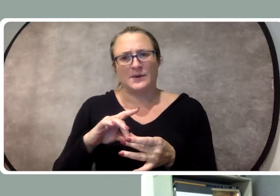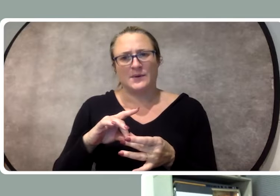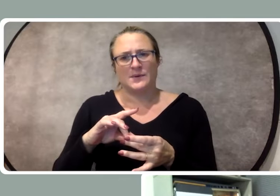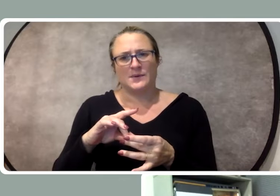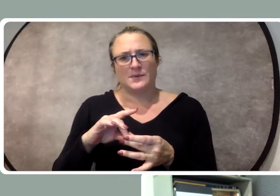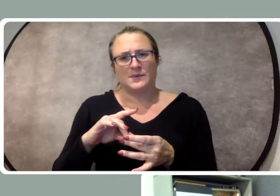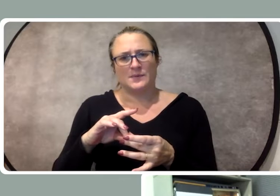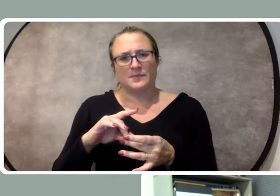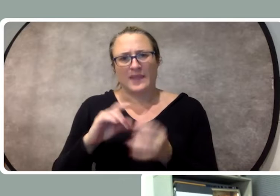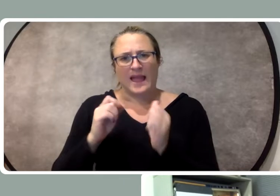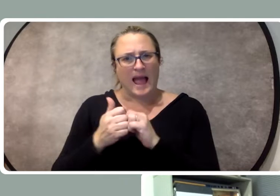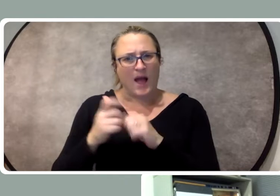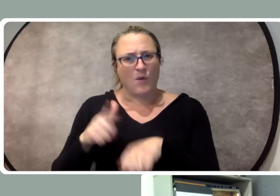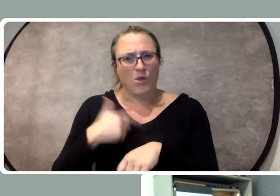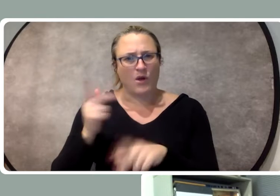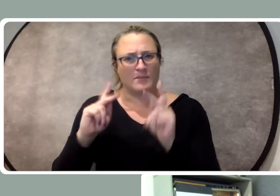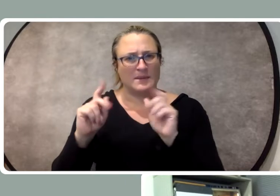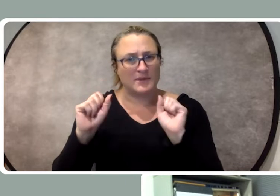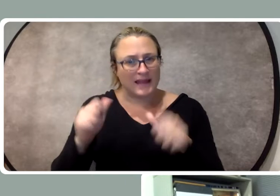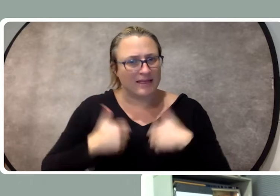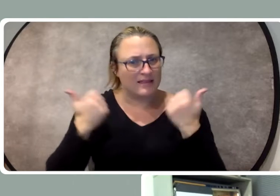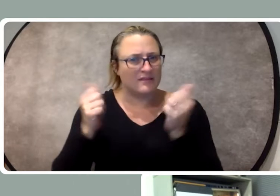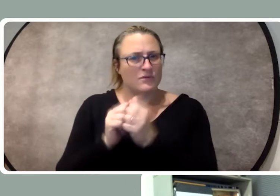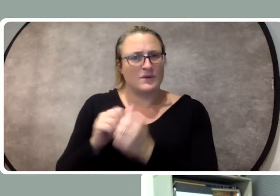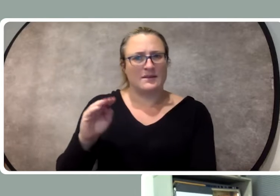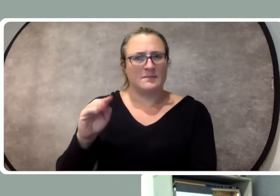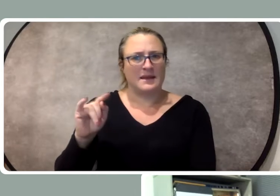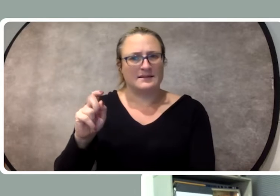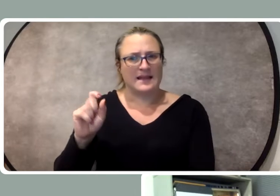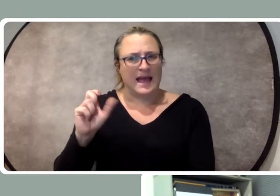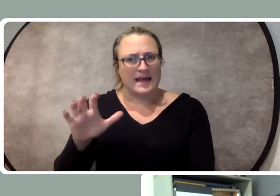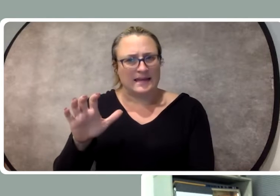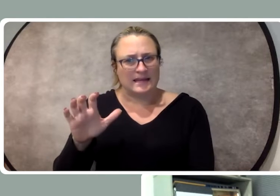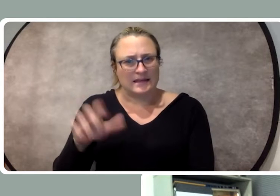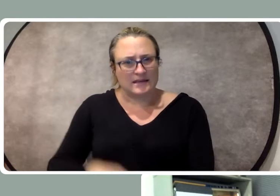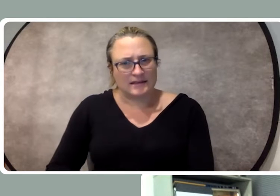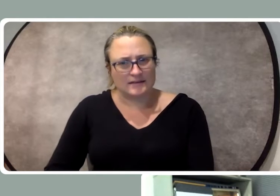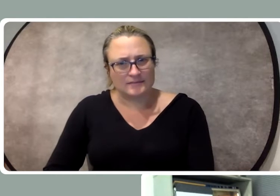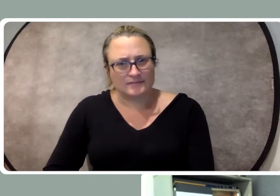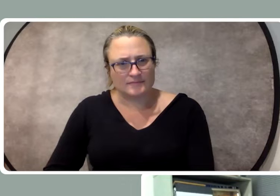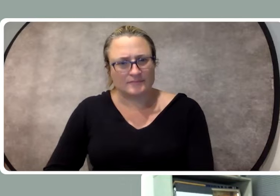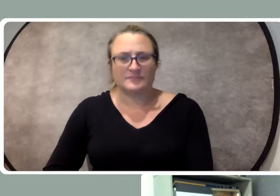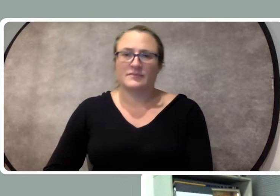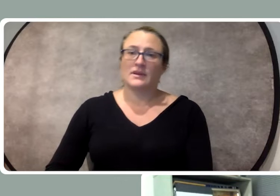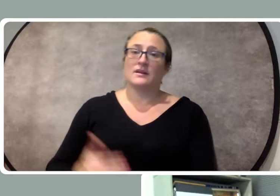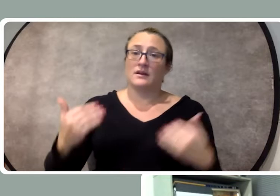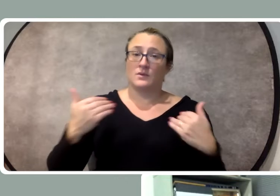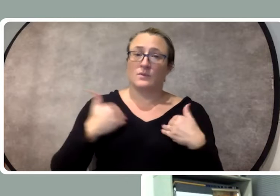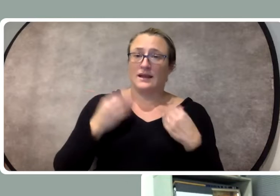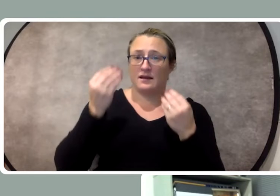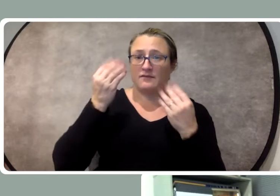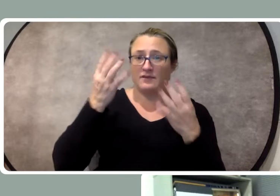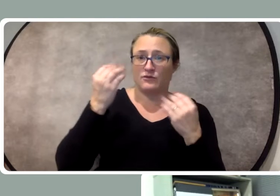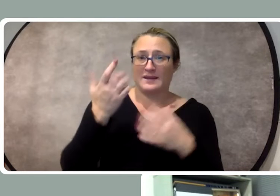how long people live with metastatic triple-negative breast cancer? Well, we have information from the recent